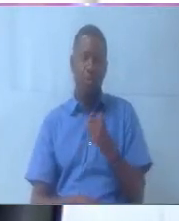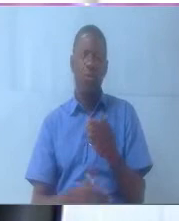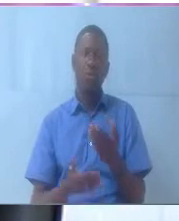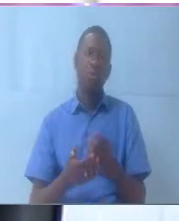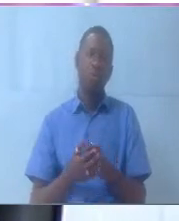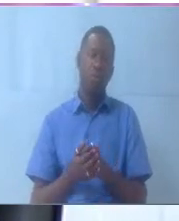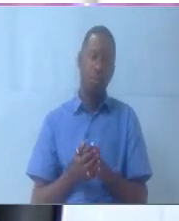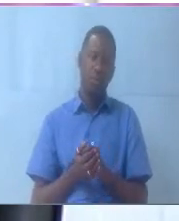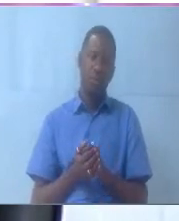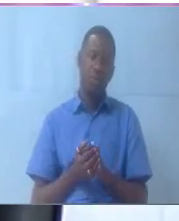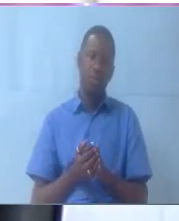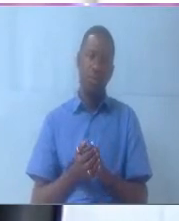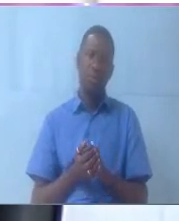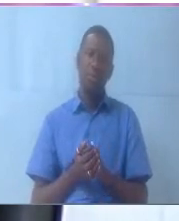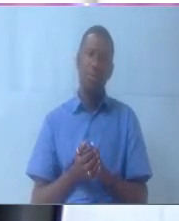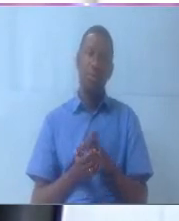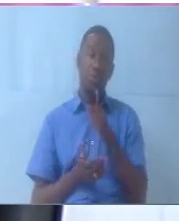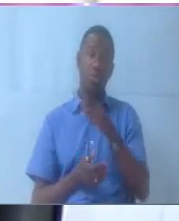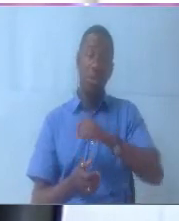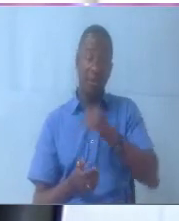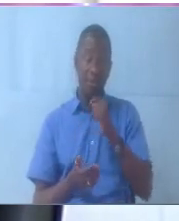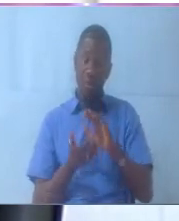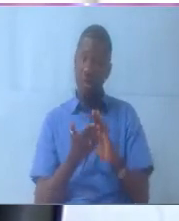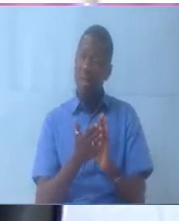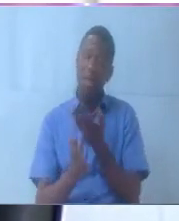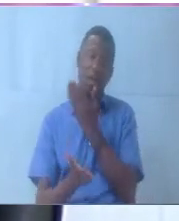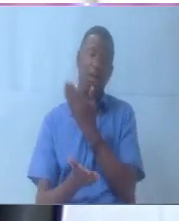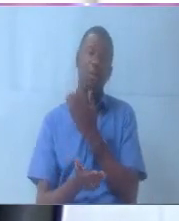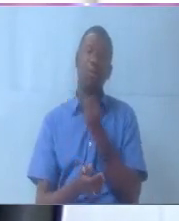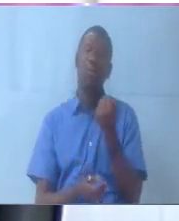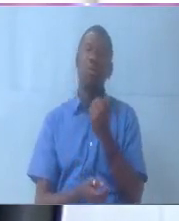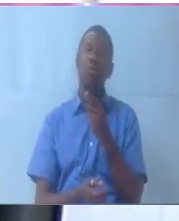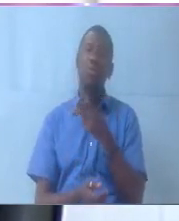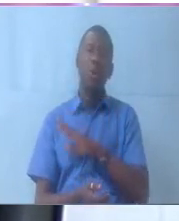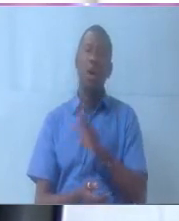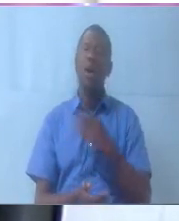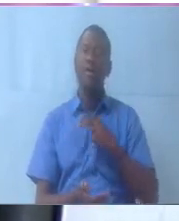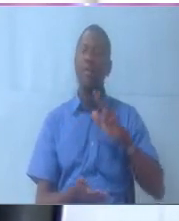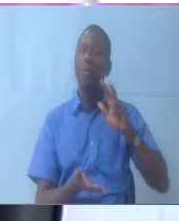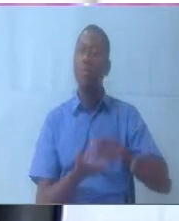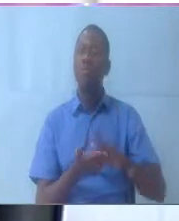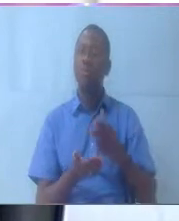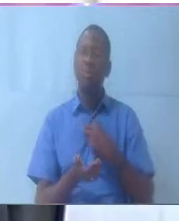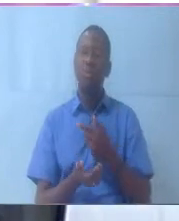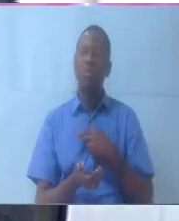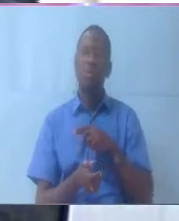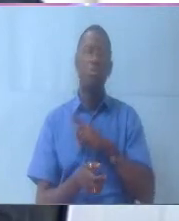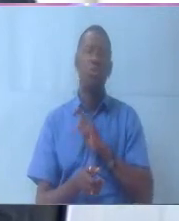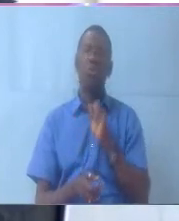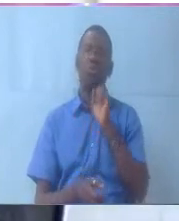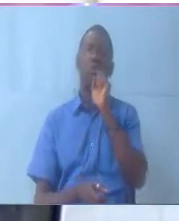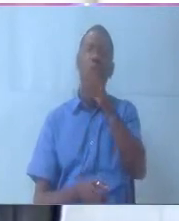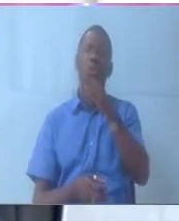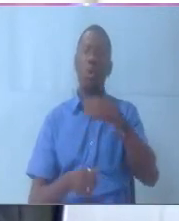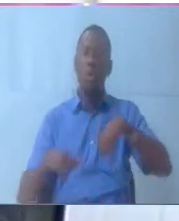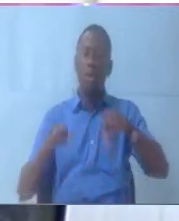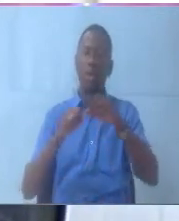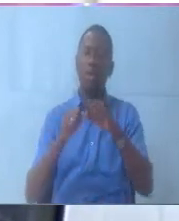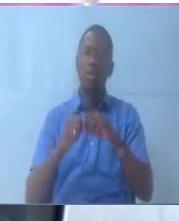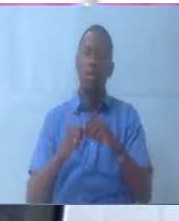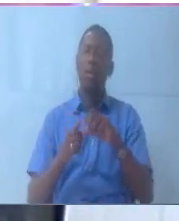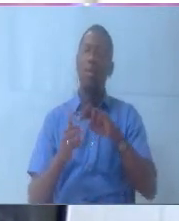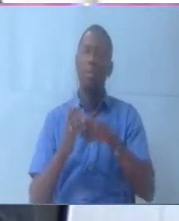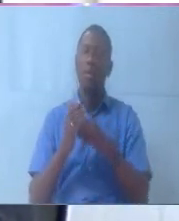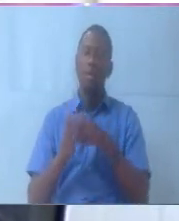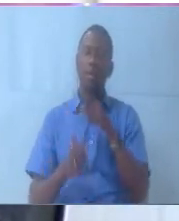nyin burukale nga bondi. for lack of jurisdiction, Iko katu kito nyin nga manyana na lantela kiti bundala. and thereby committed an offense. Iko bitu ngao